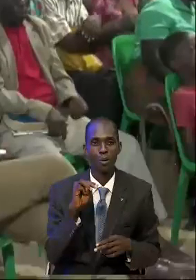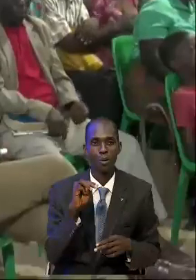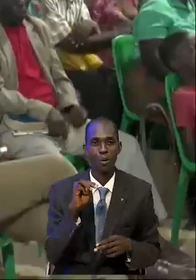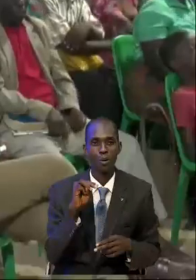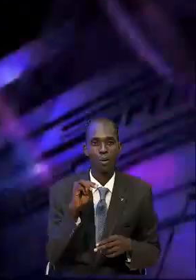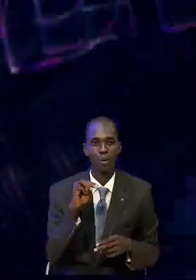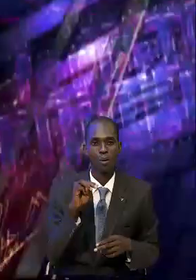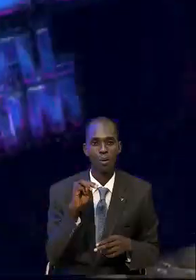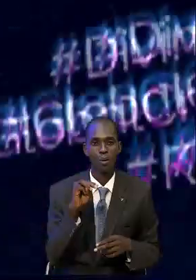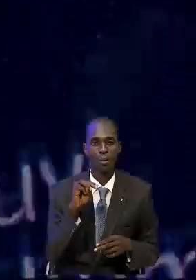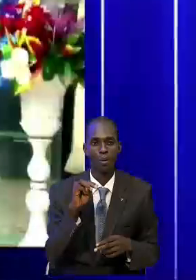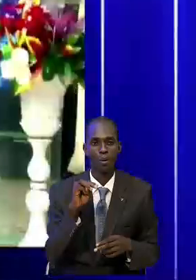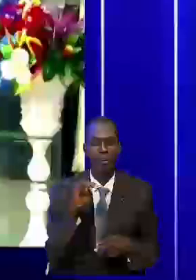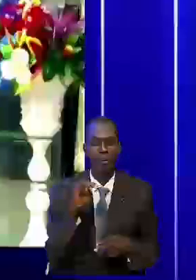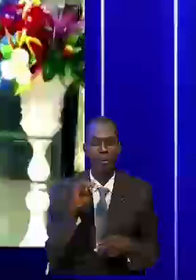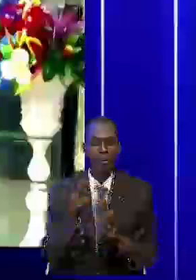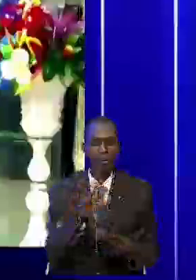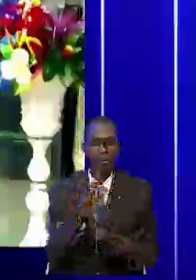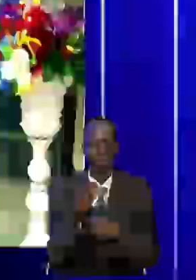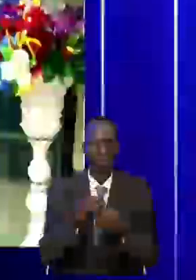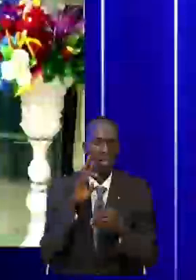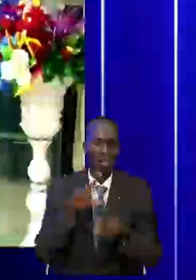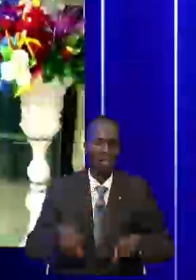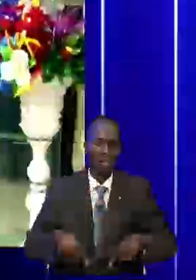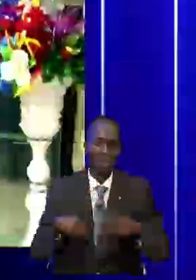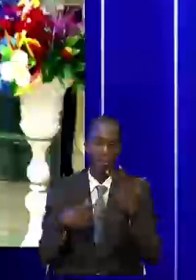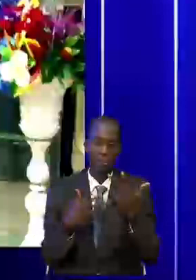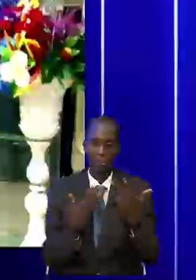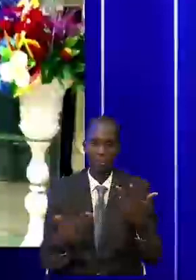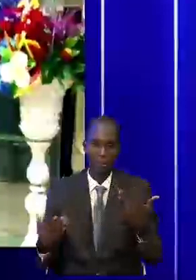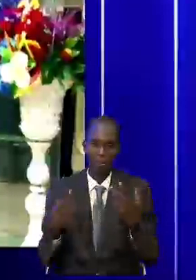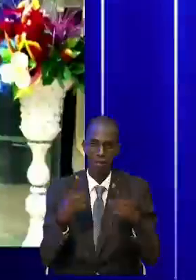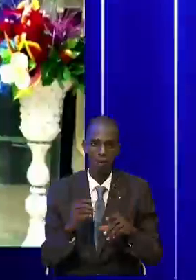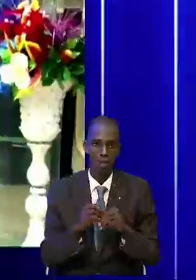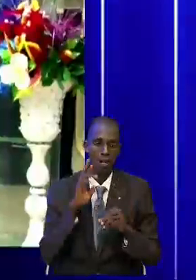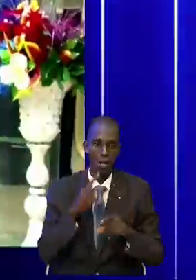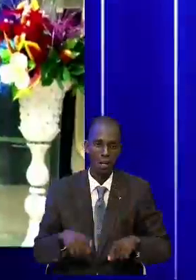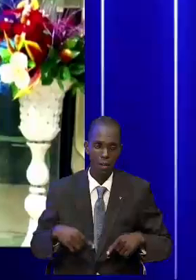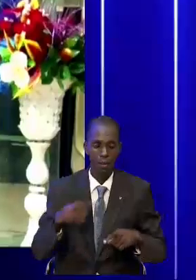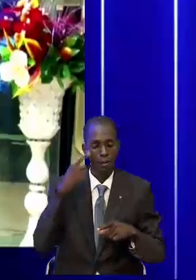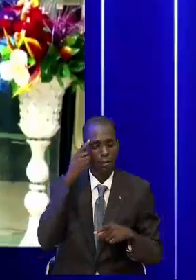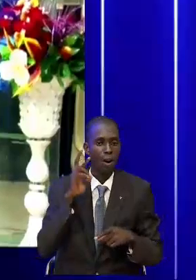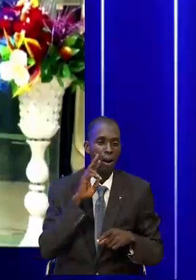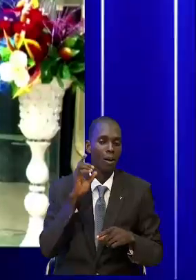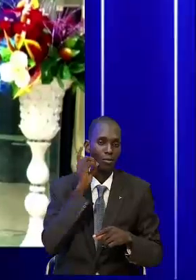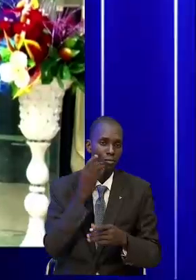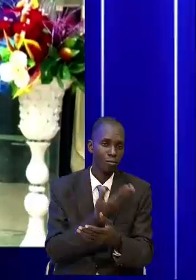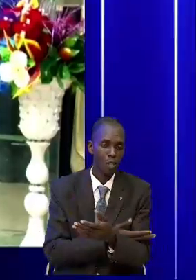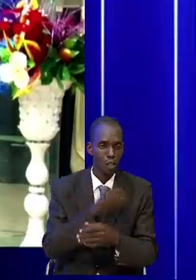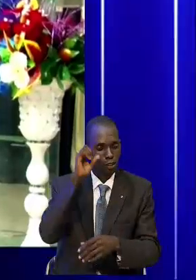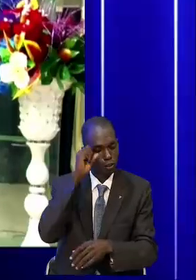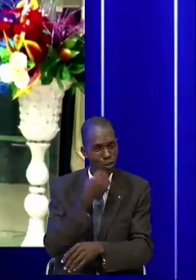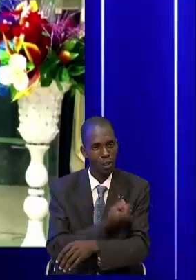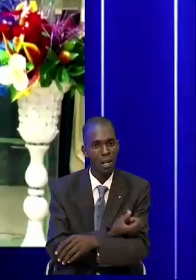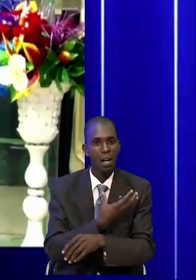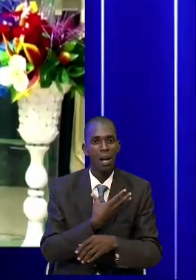Rewa group. I want to testify the goodness of God in my life. There is three things that God has done for